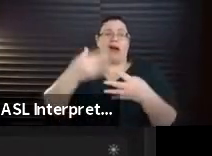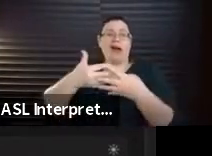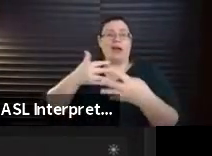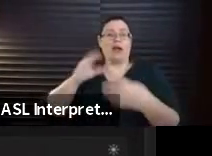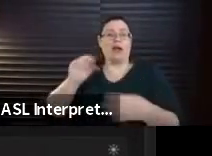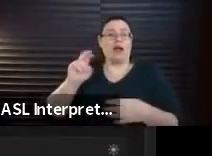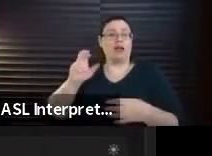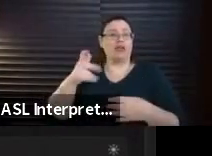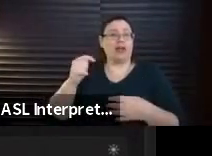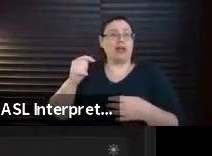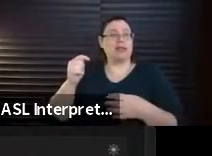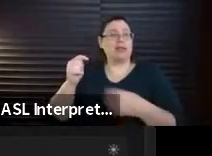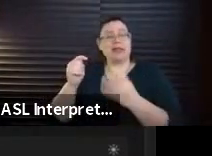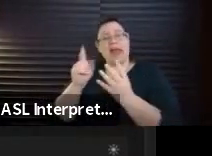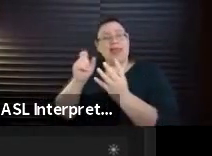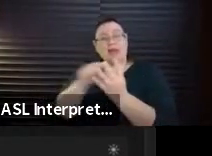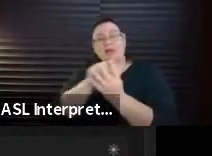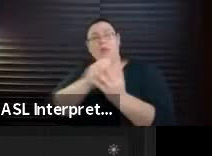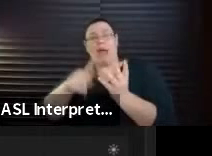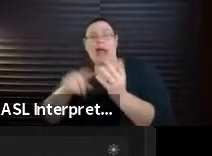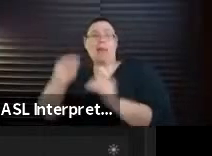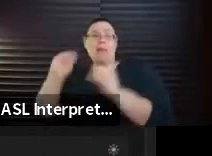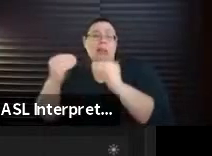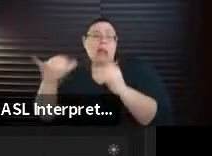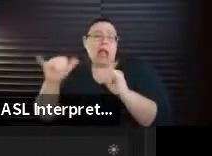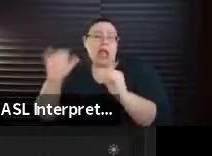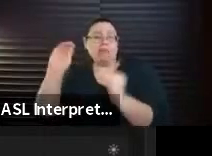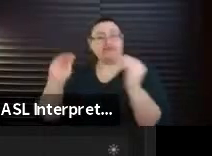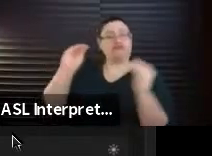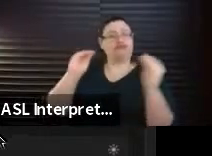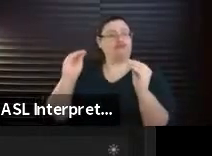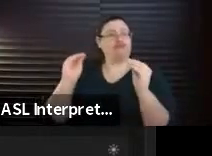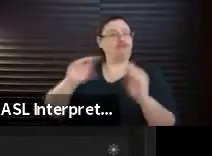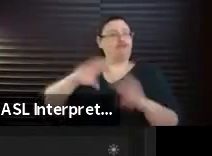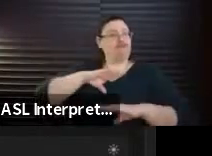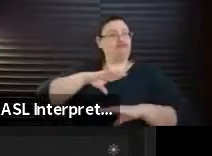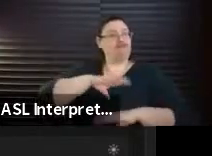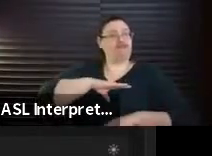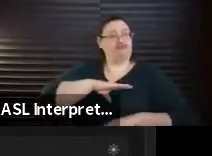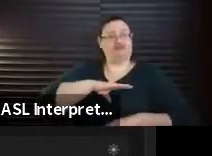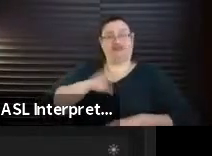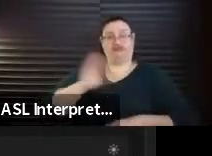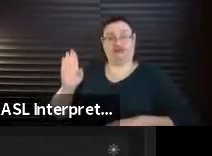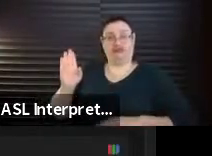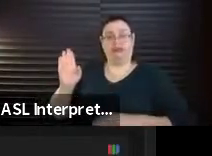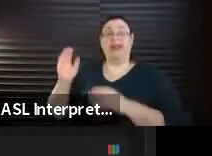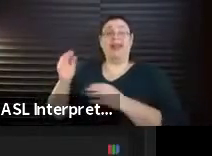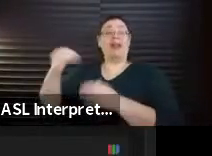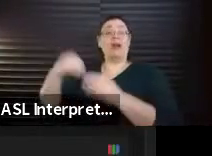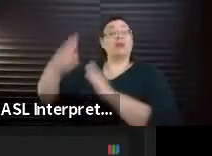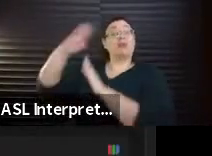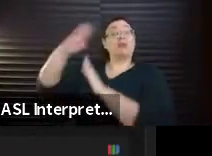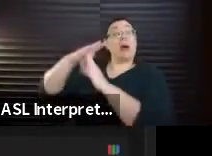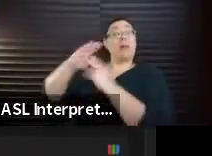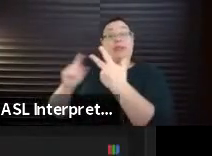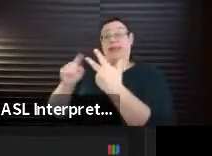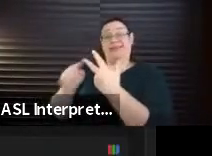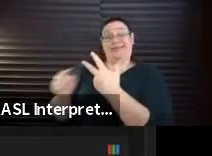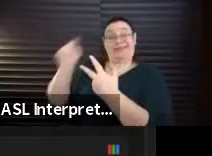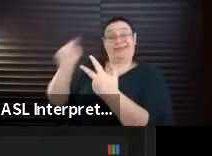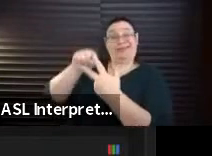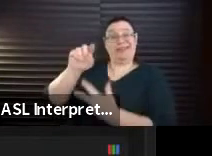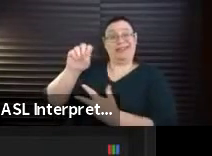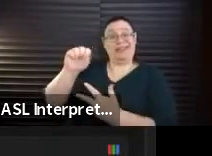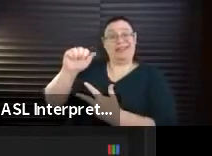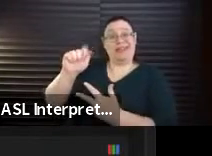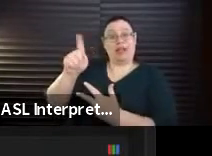this a little bit depending on your taste. But we'll probably leave this about here. And now we're going to move over to saturation, which is basically how much